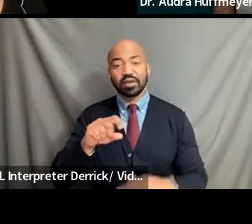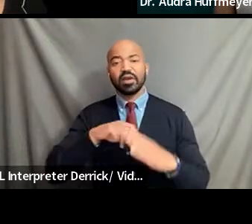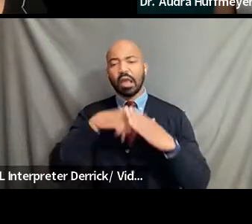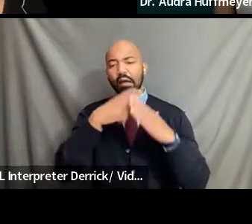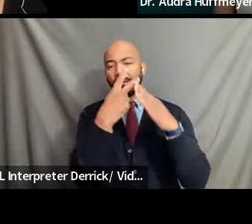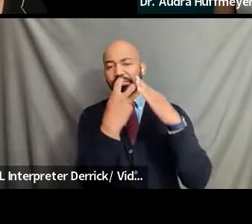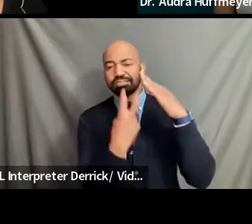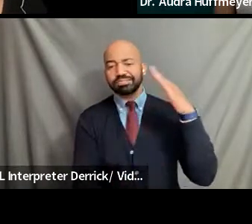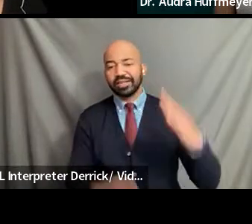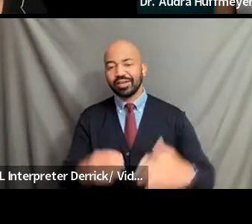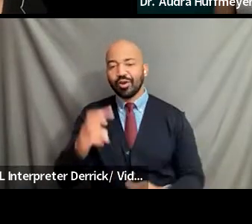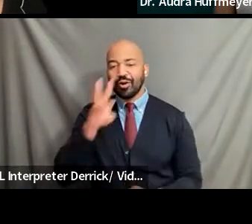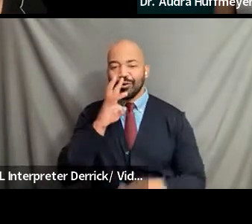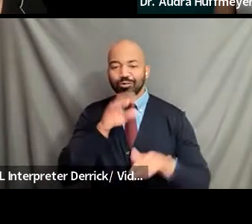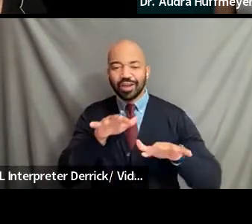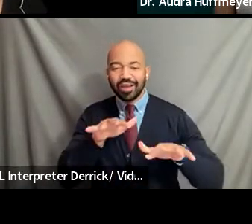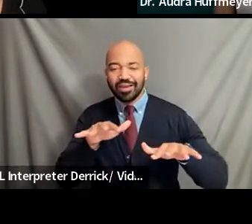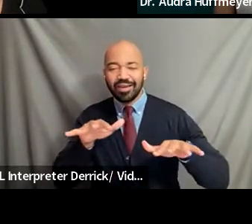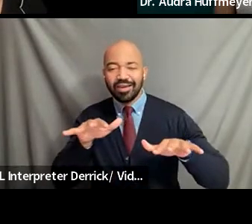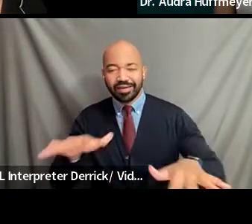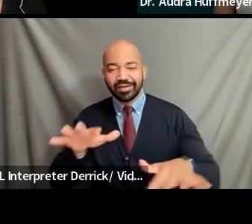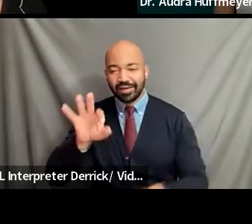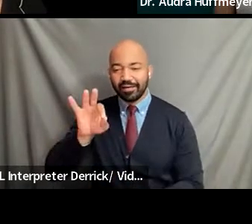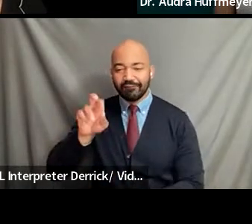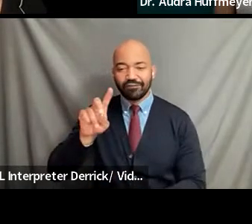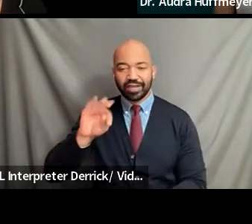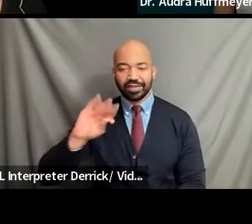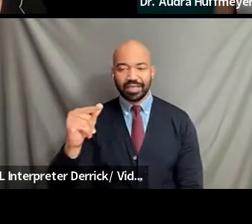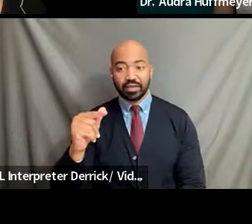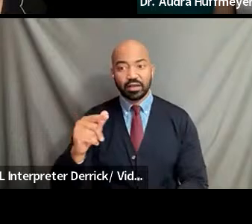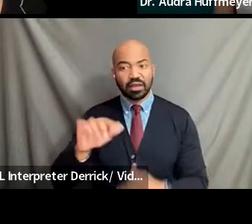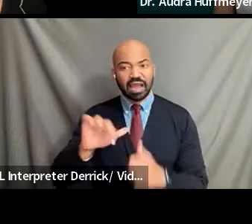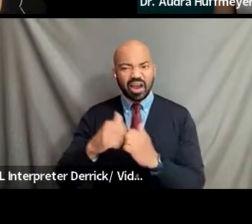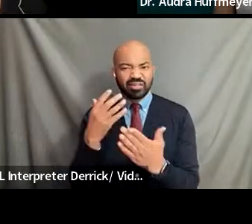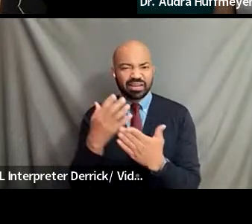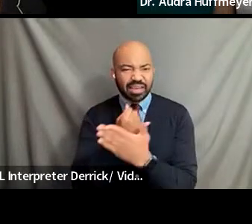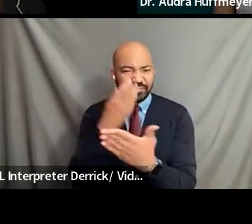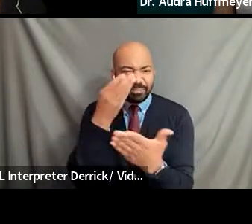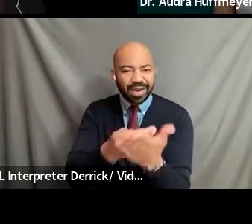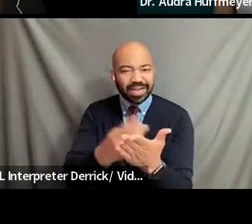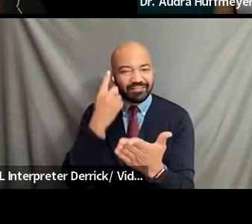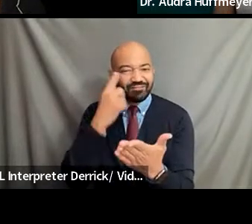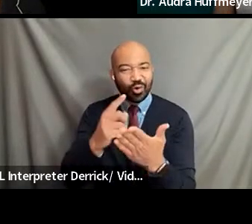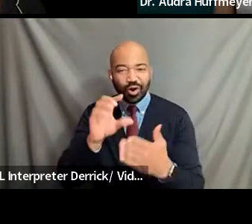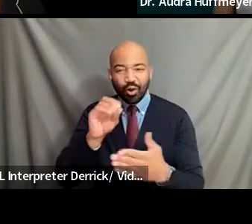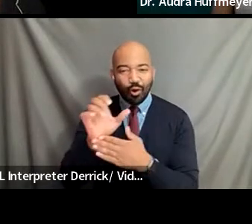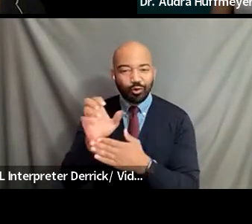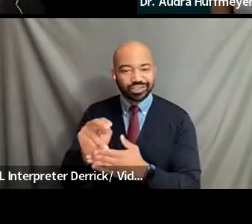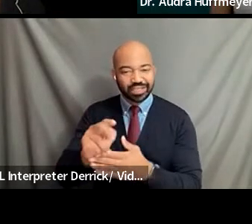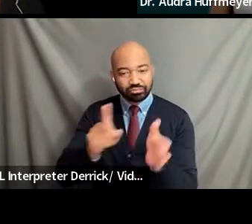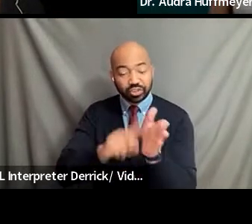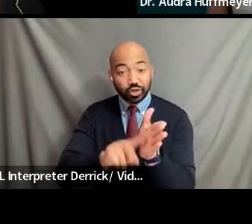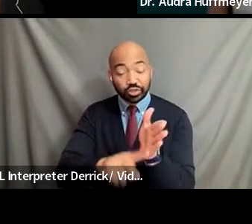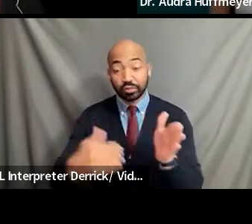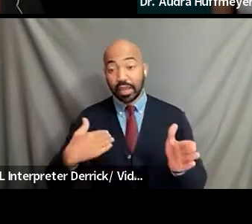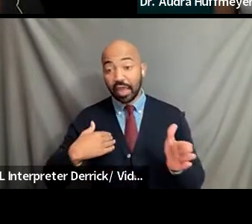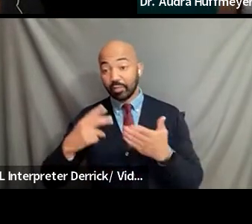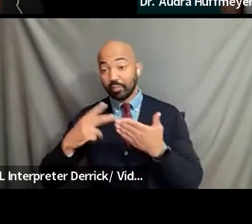talking about how you get the money for ocean research. Okay, so we have someone who is a program officer